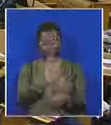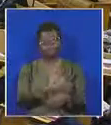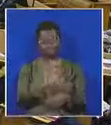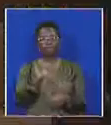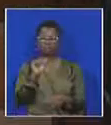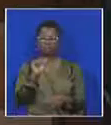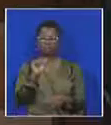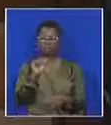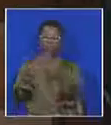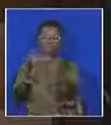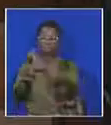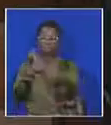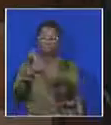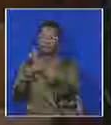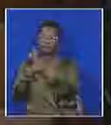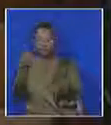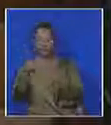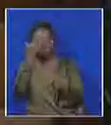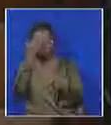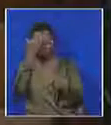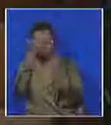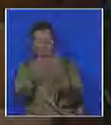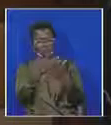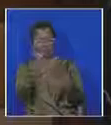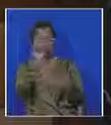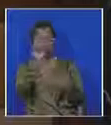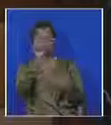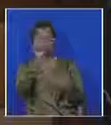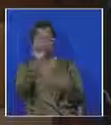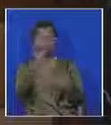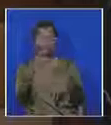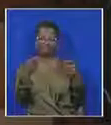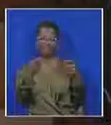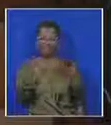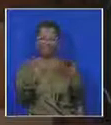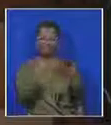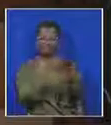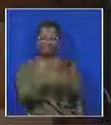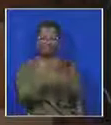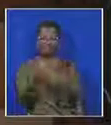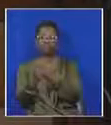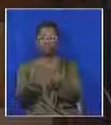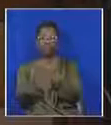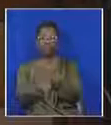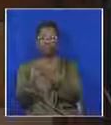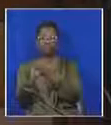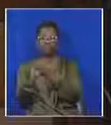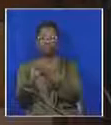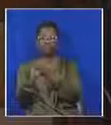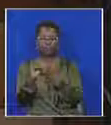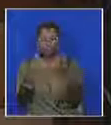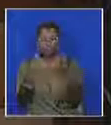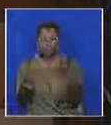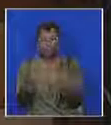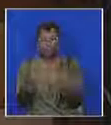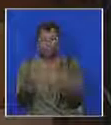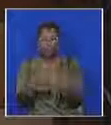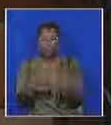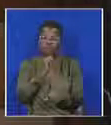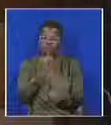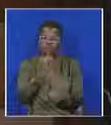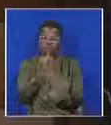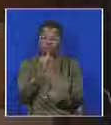labor unrest and violent and unprotected strike actions. It goes without saying that this is a major deterrence